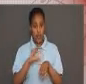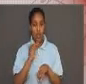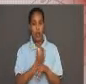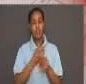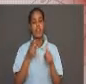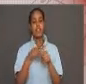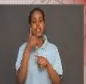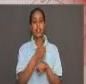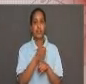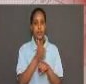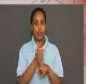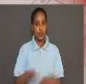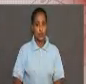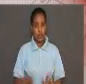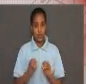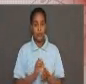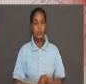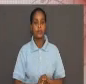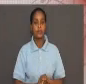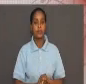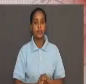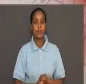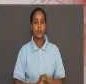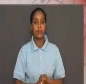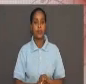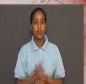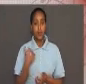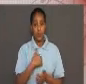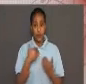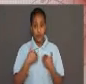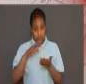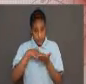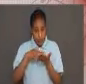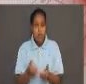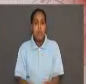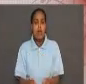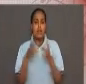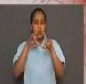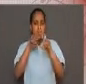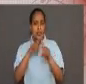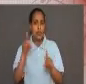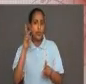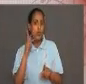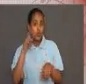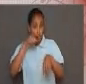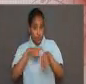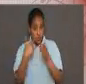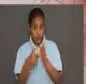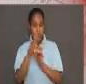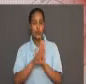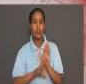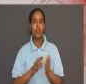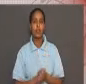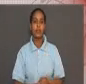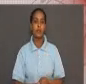our first activity, students. We have studied many different polymers during this unit.